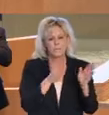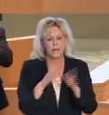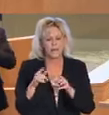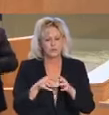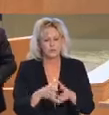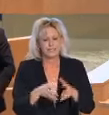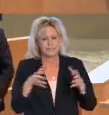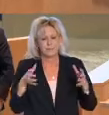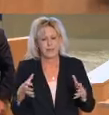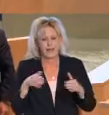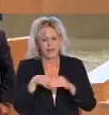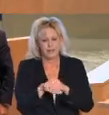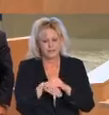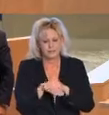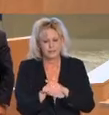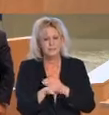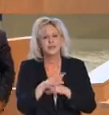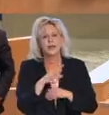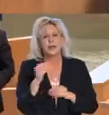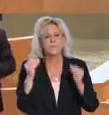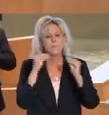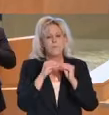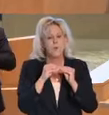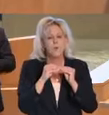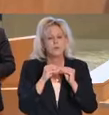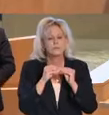expand access and more